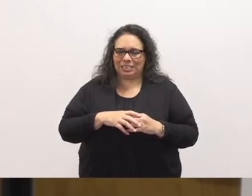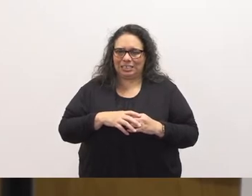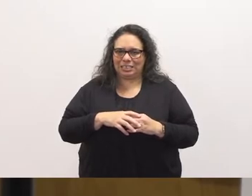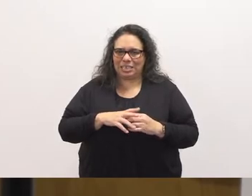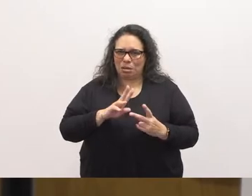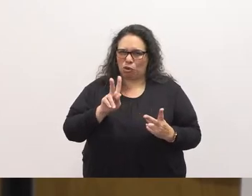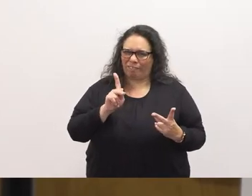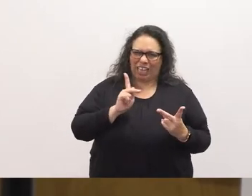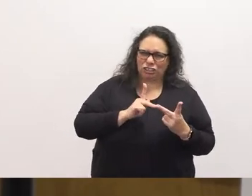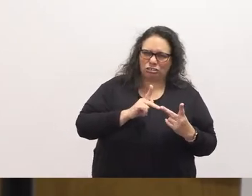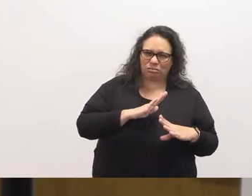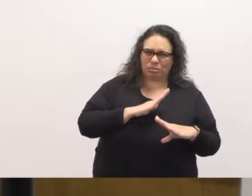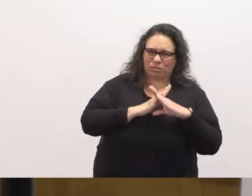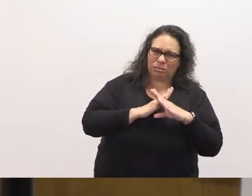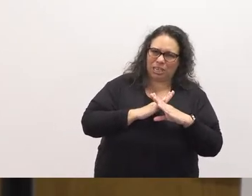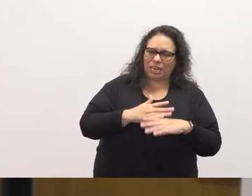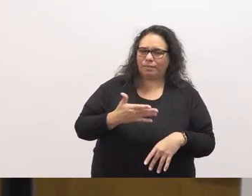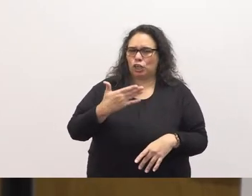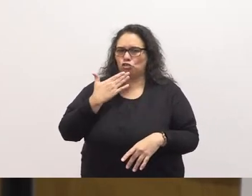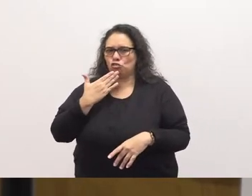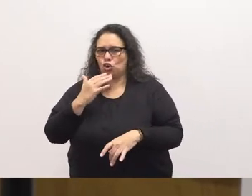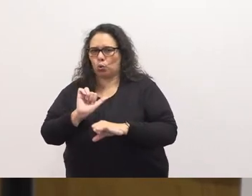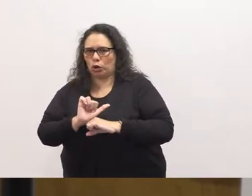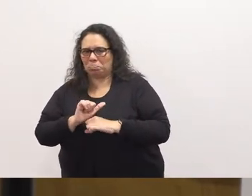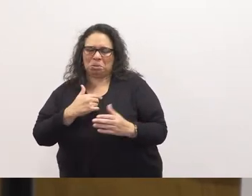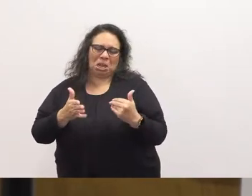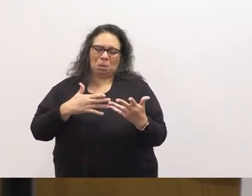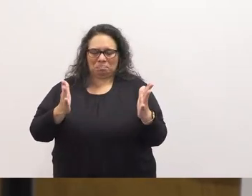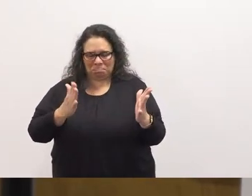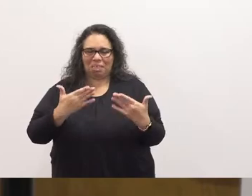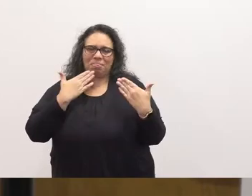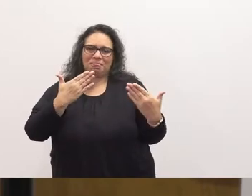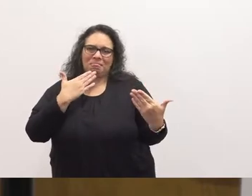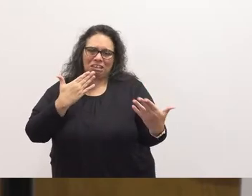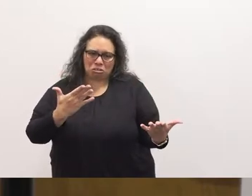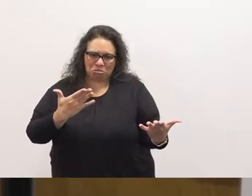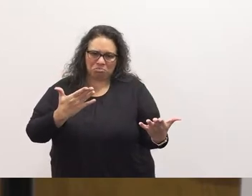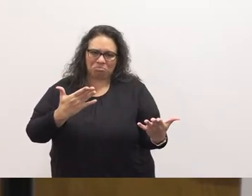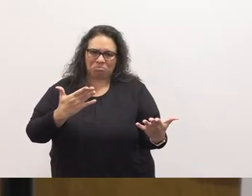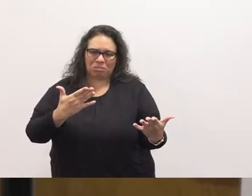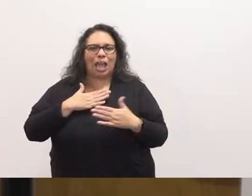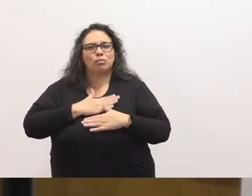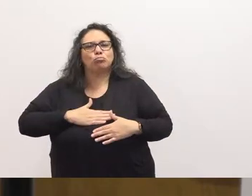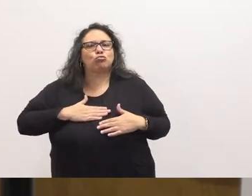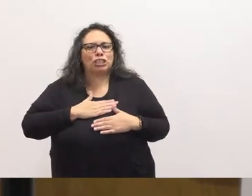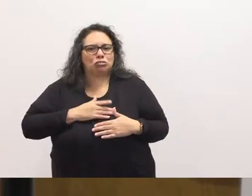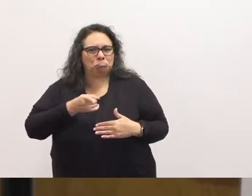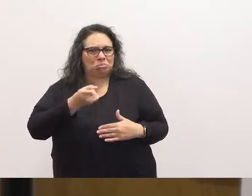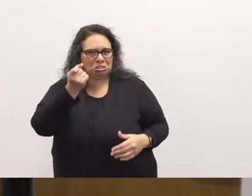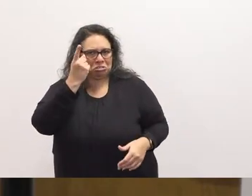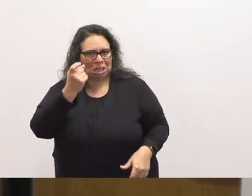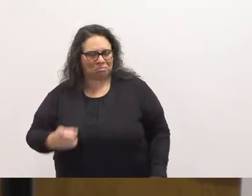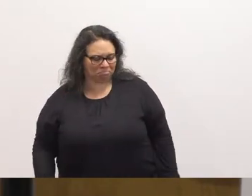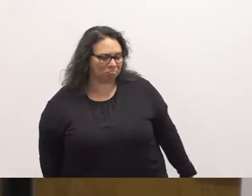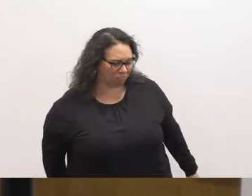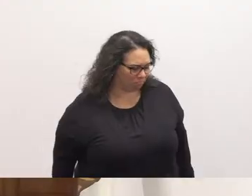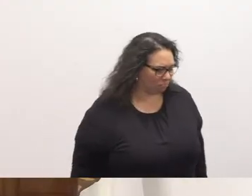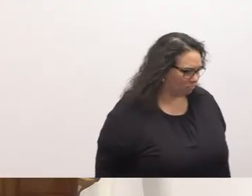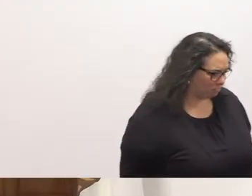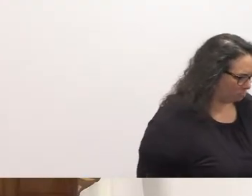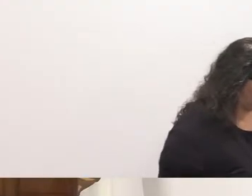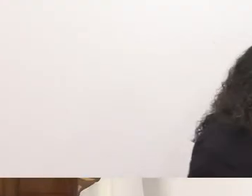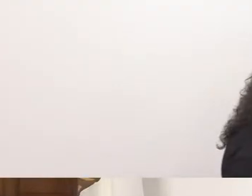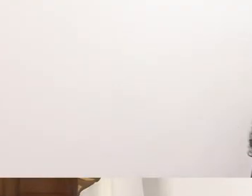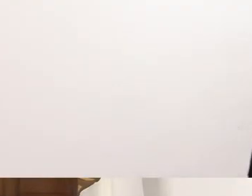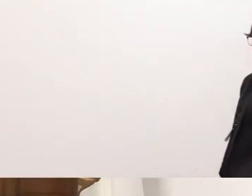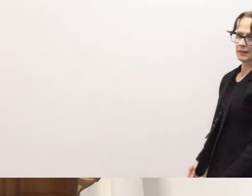perfection to get in the way of good work. So anyway, thank you guys, and appreciate you guys being understanding. Thank you. What you